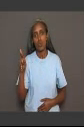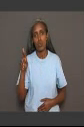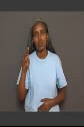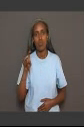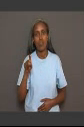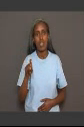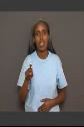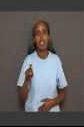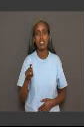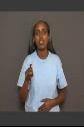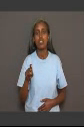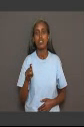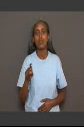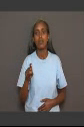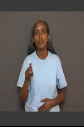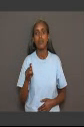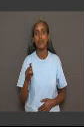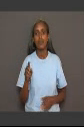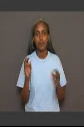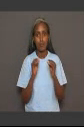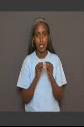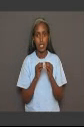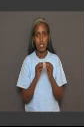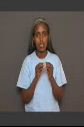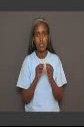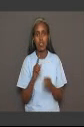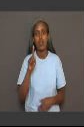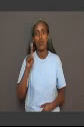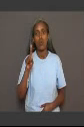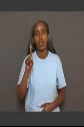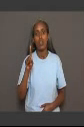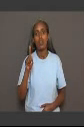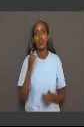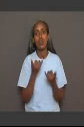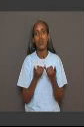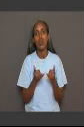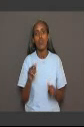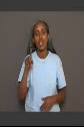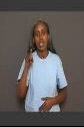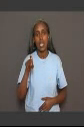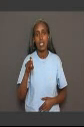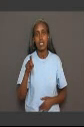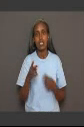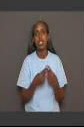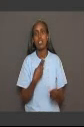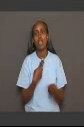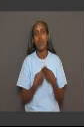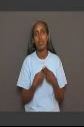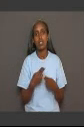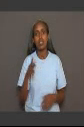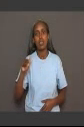root of x plus 1 over x